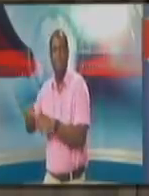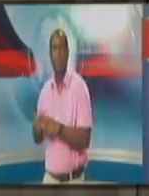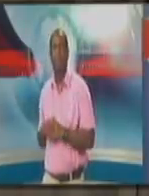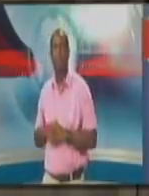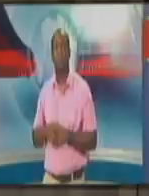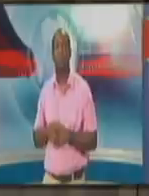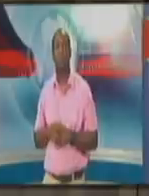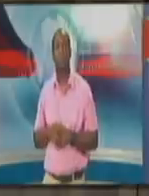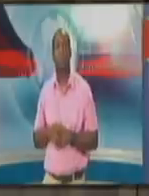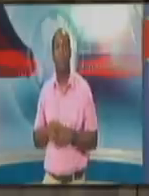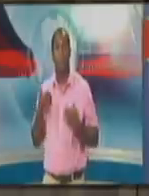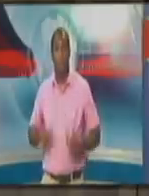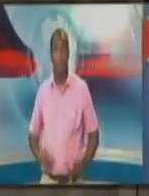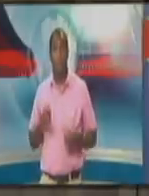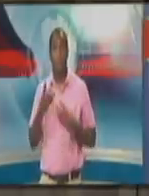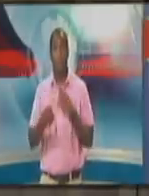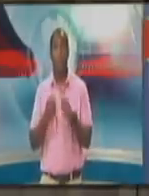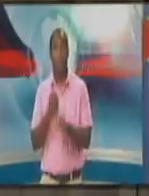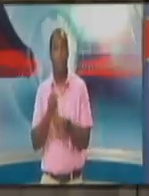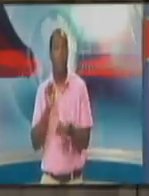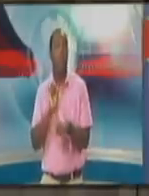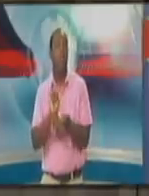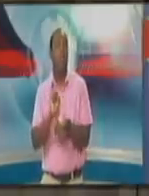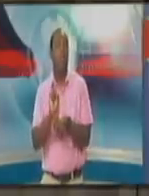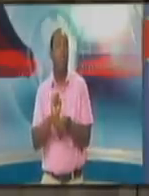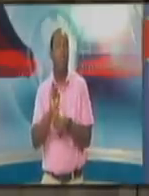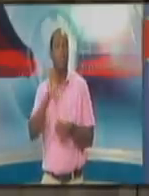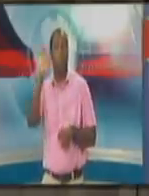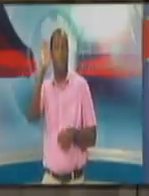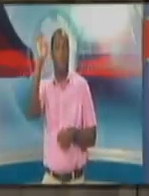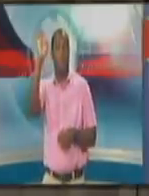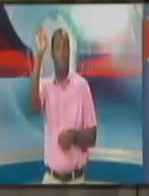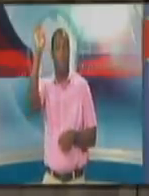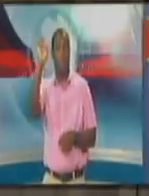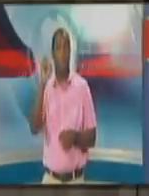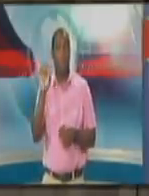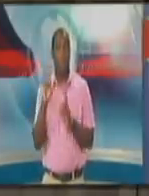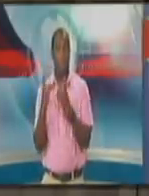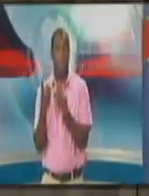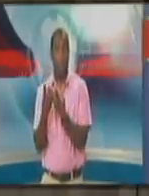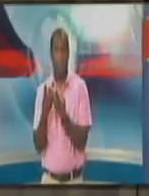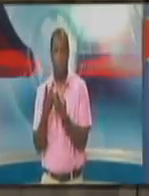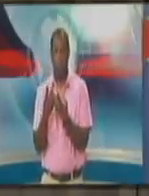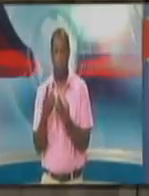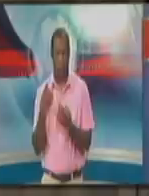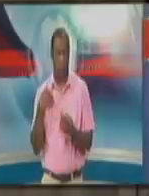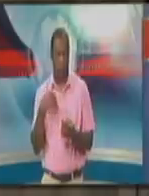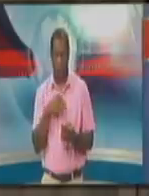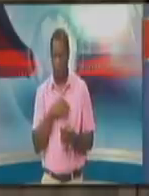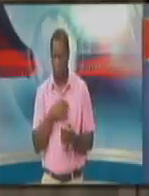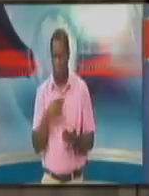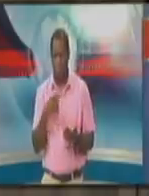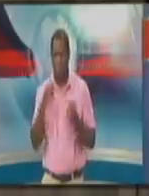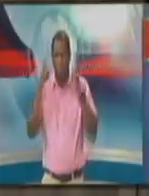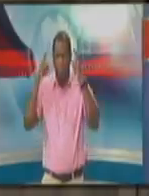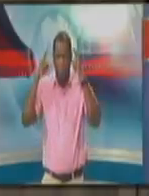myself. We would have never worn any sort of mask during that setting unless we had to do an invasive procedure, or unless there was